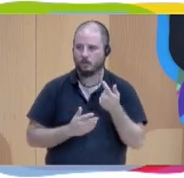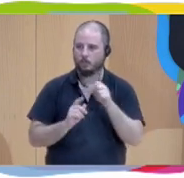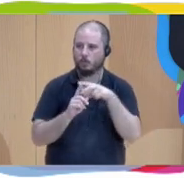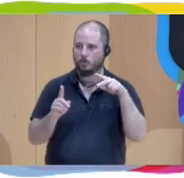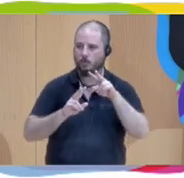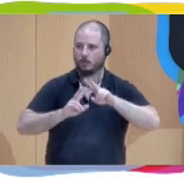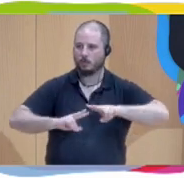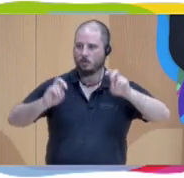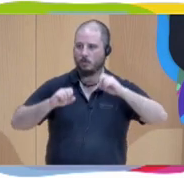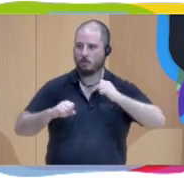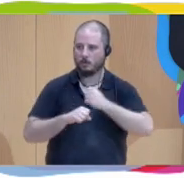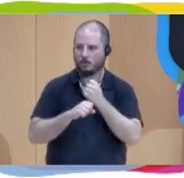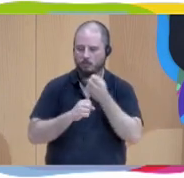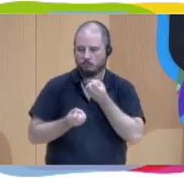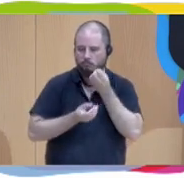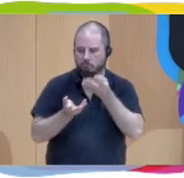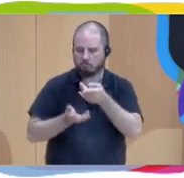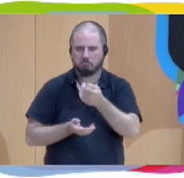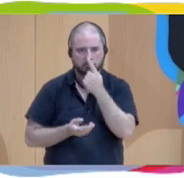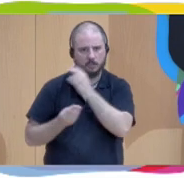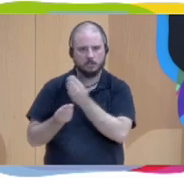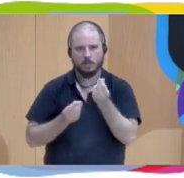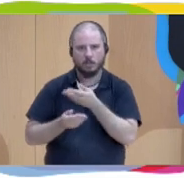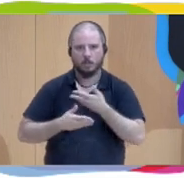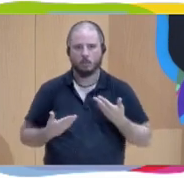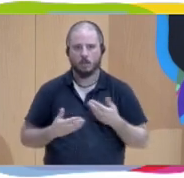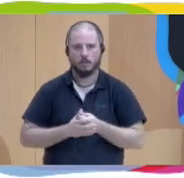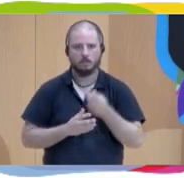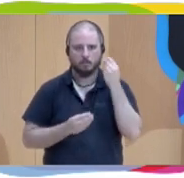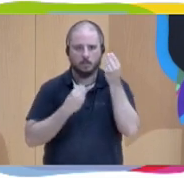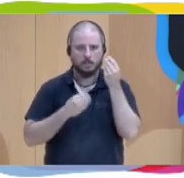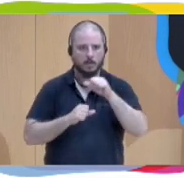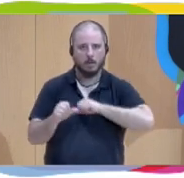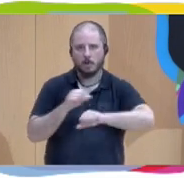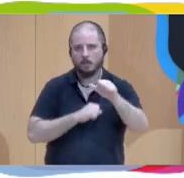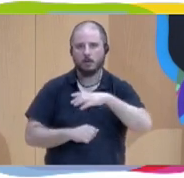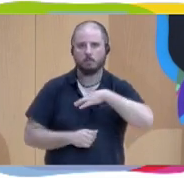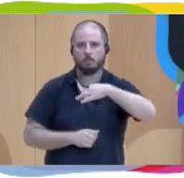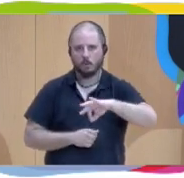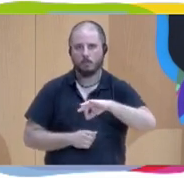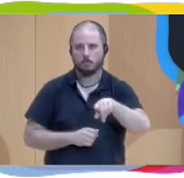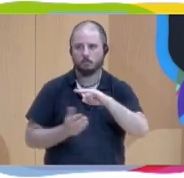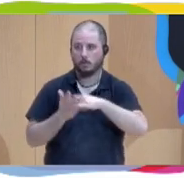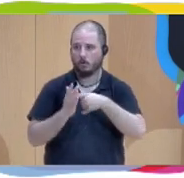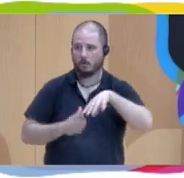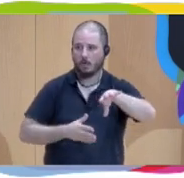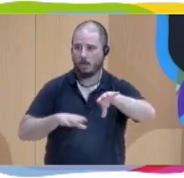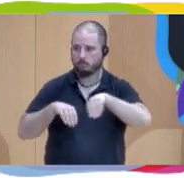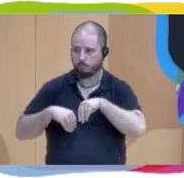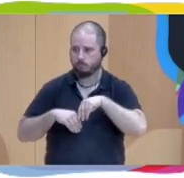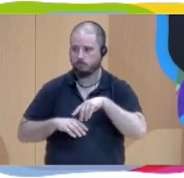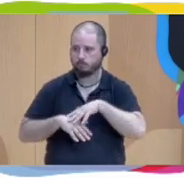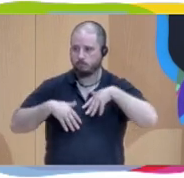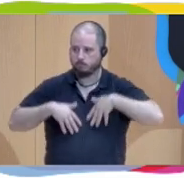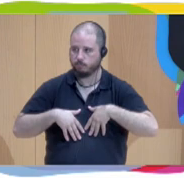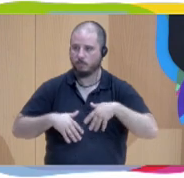de trabajo, y si creéis que a partir de ahora vamos a ser capaces de asumir esta metodología como propia y abanderar el